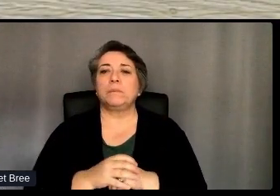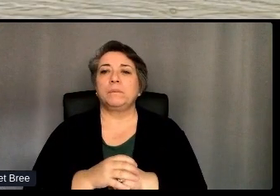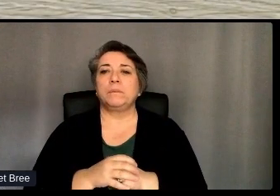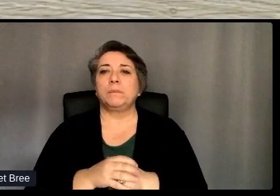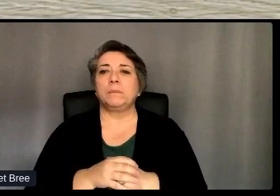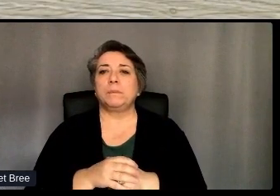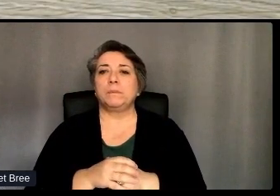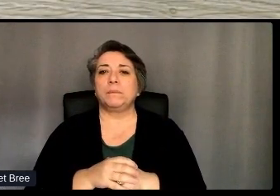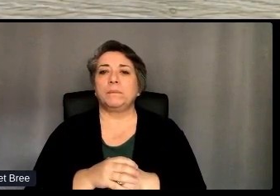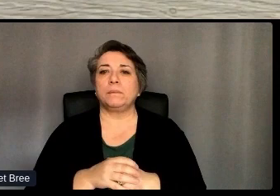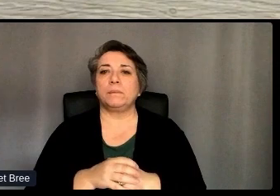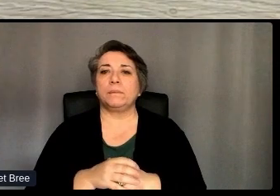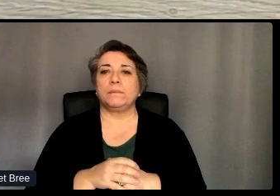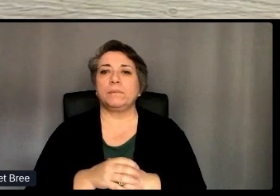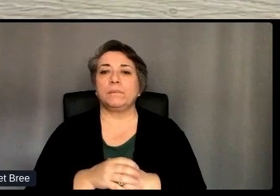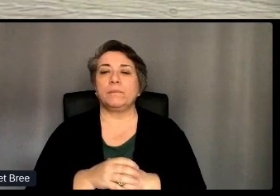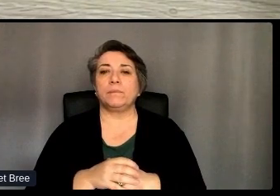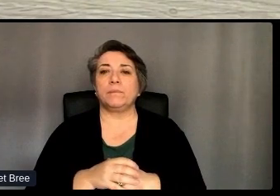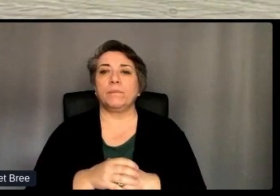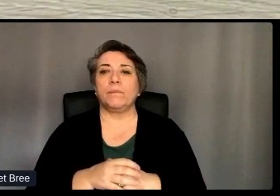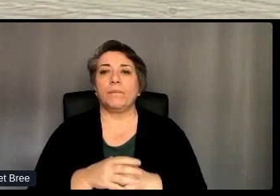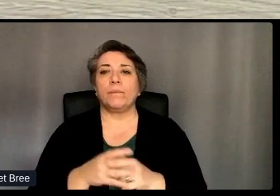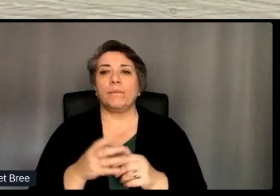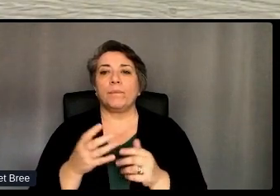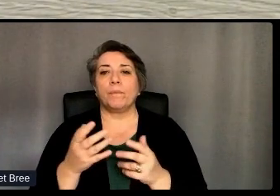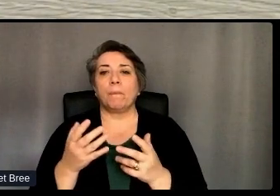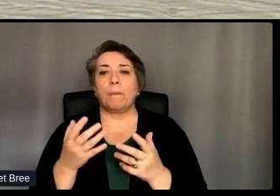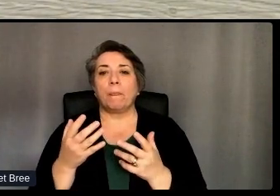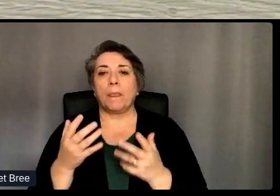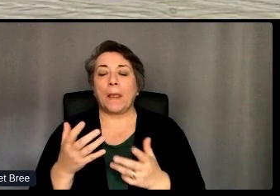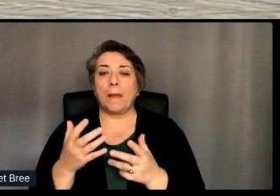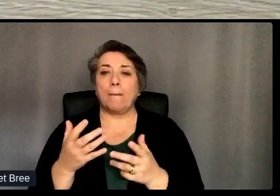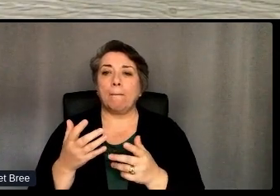But quite clearly, also the buttons are customizable.